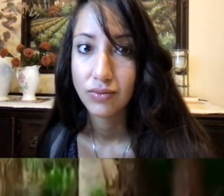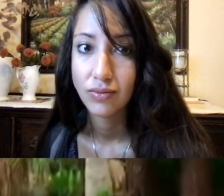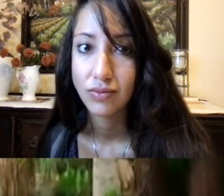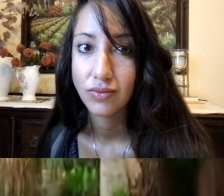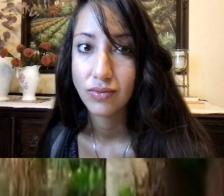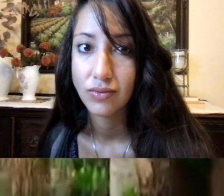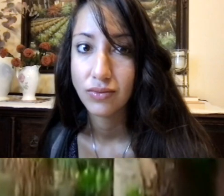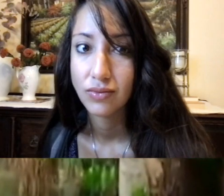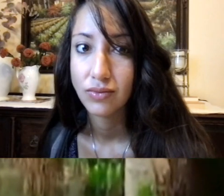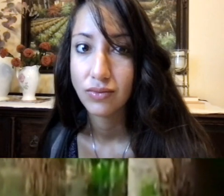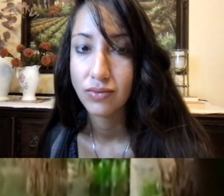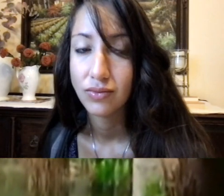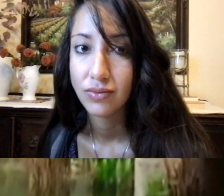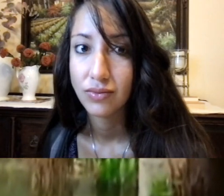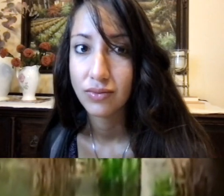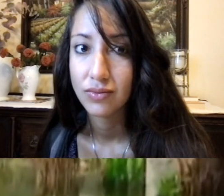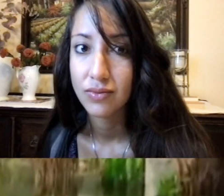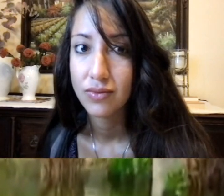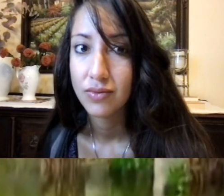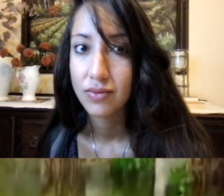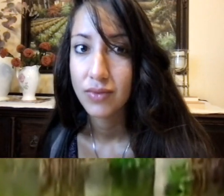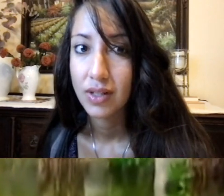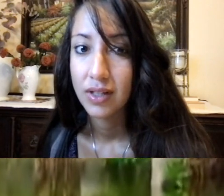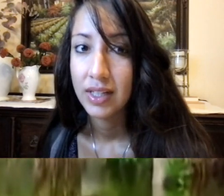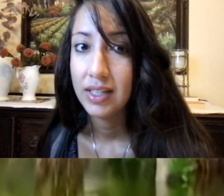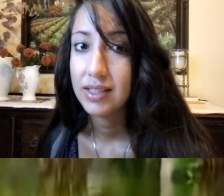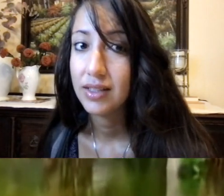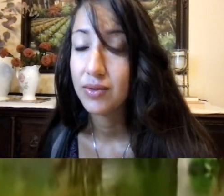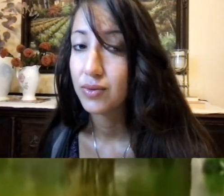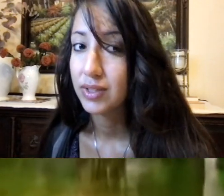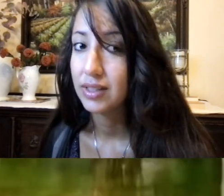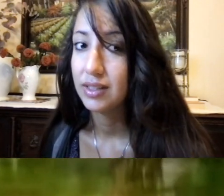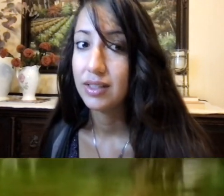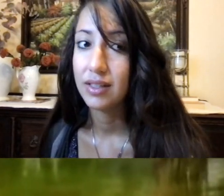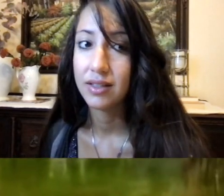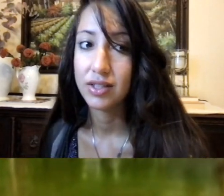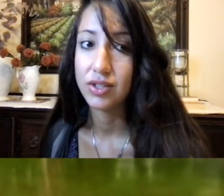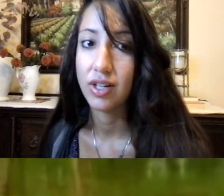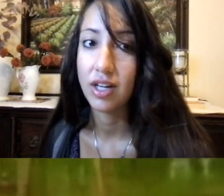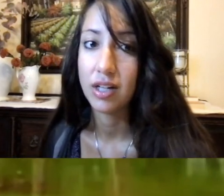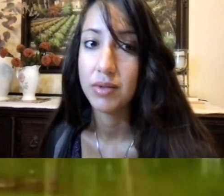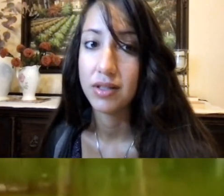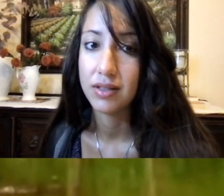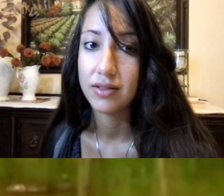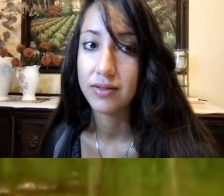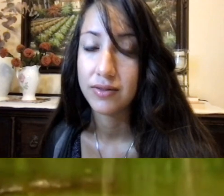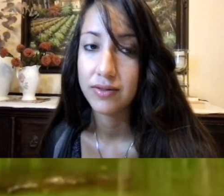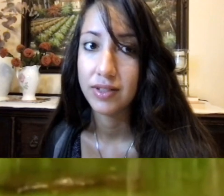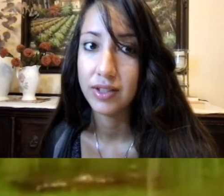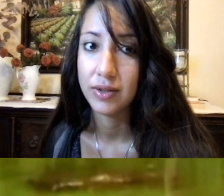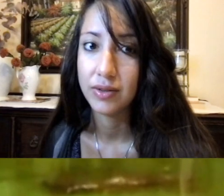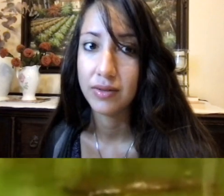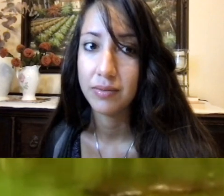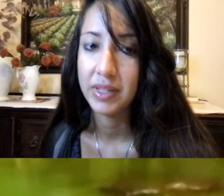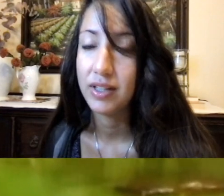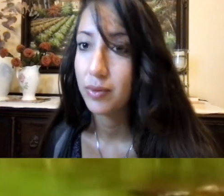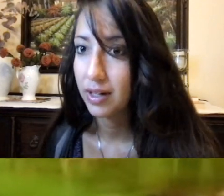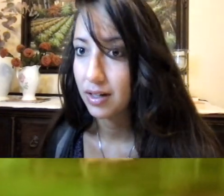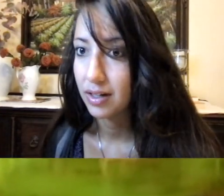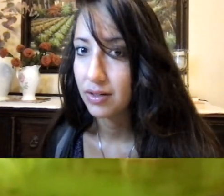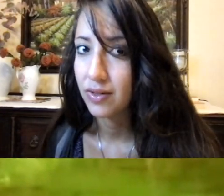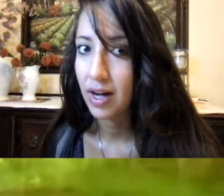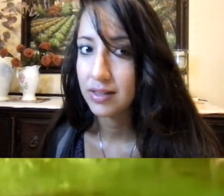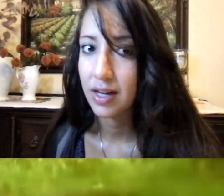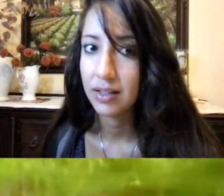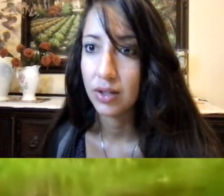here in this person's backyard. This is new. In the he did a really good job of, fair, really, being